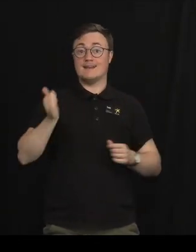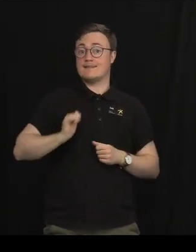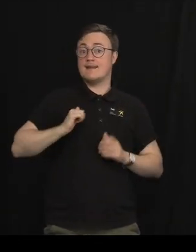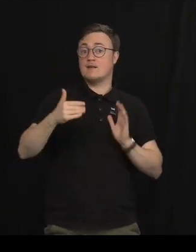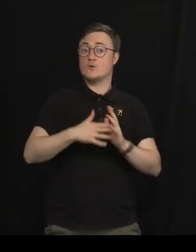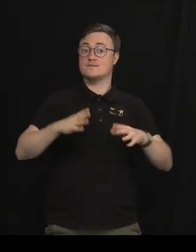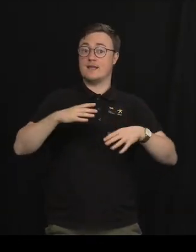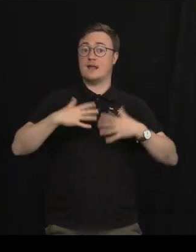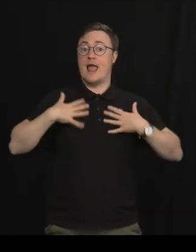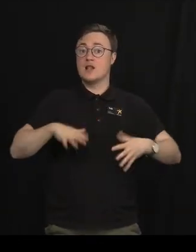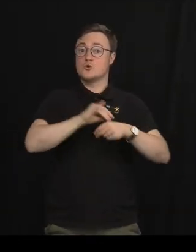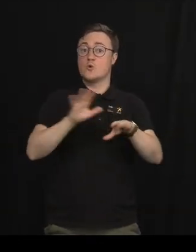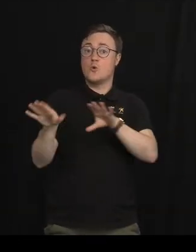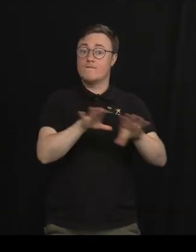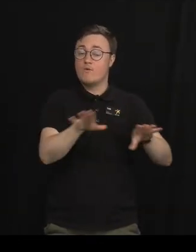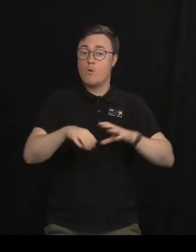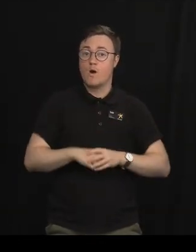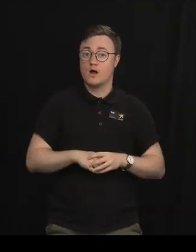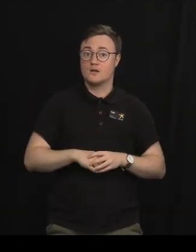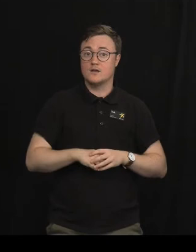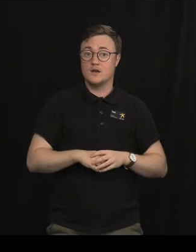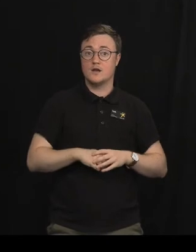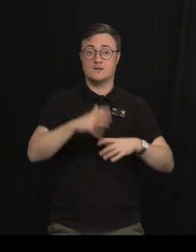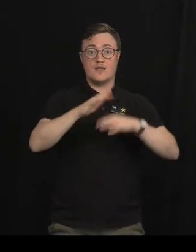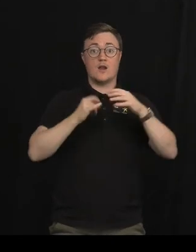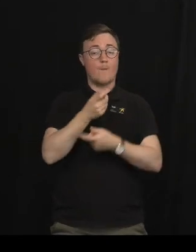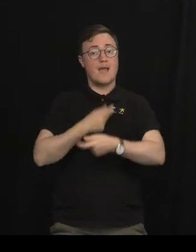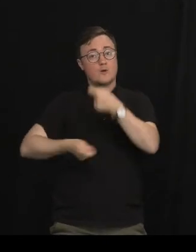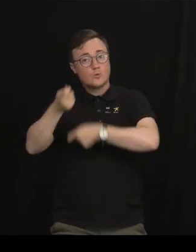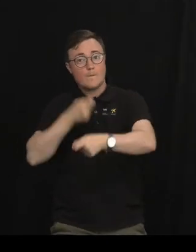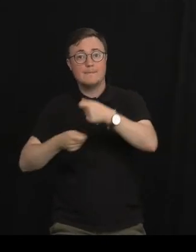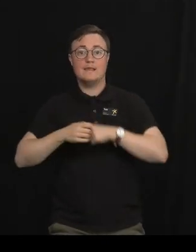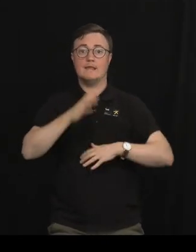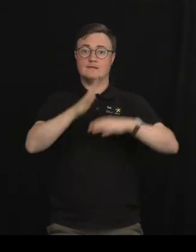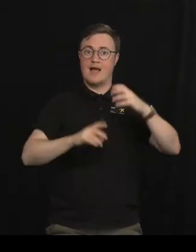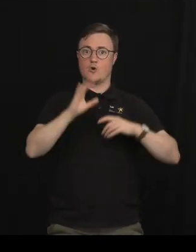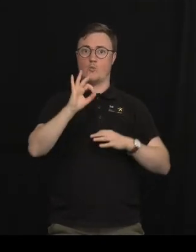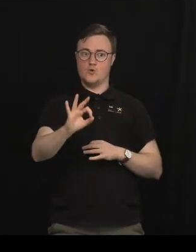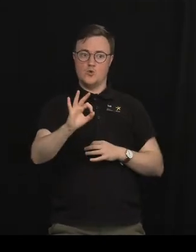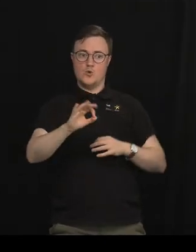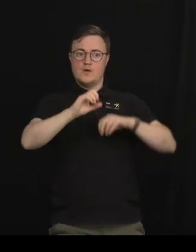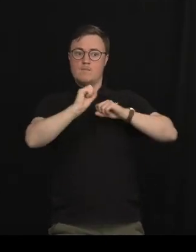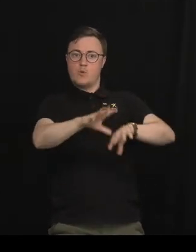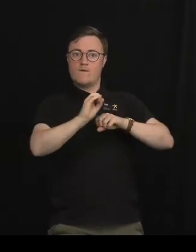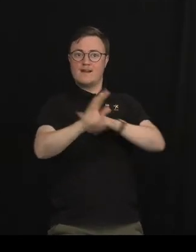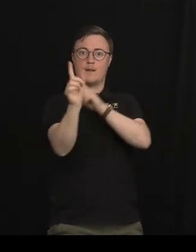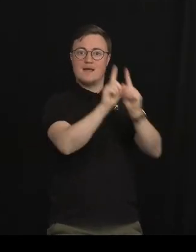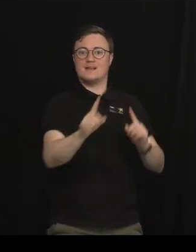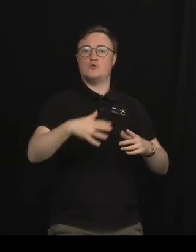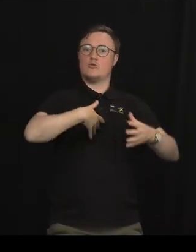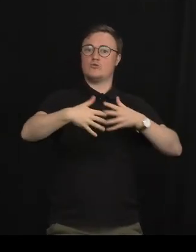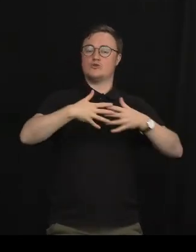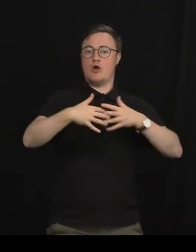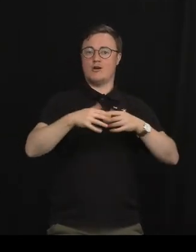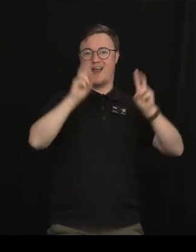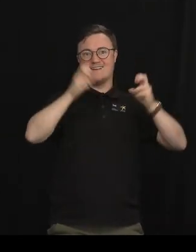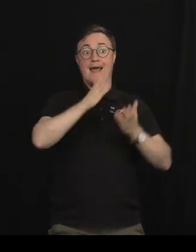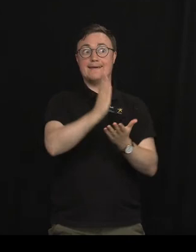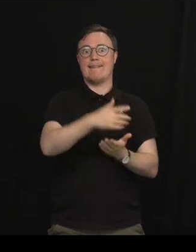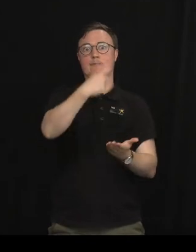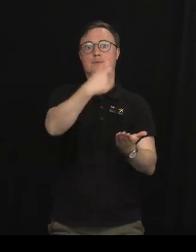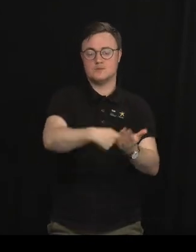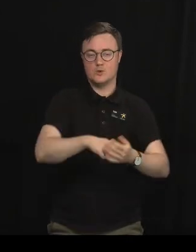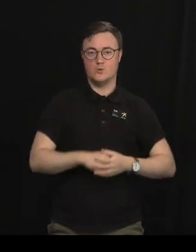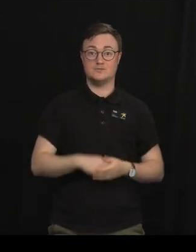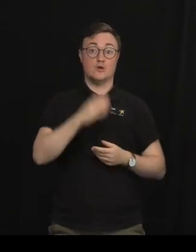community issues here in terms of how you actually enable people then to make those right decisions for themselves, to protect themselves. There was a study just